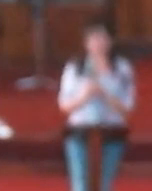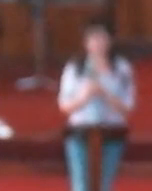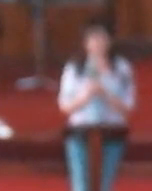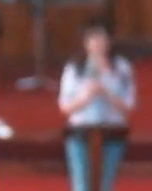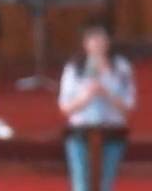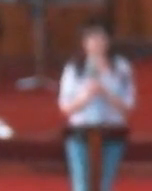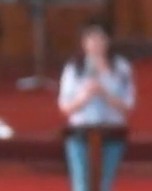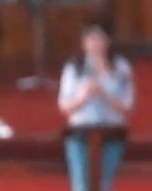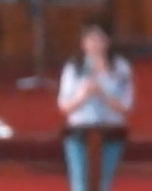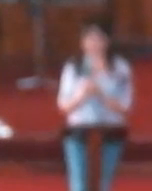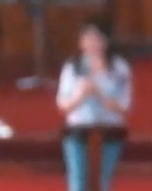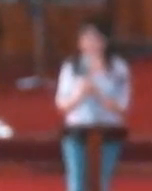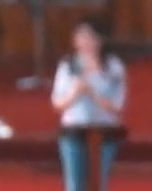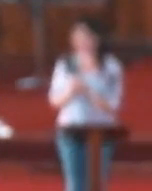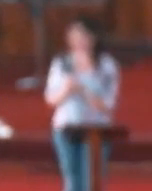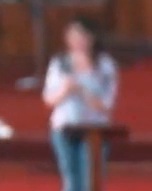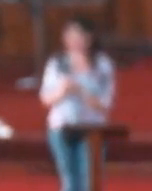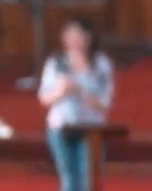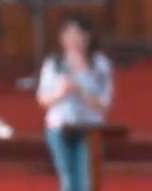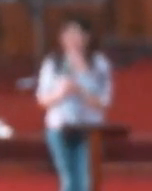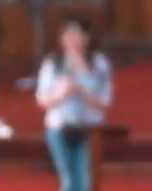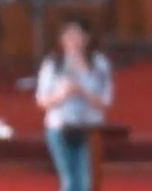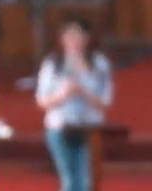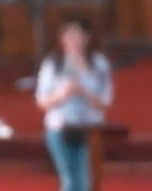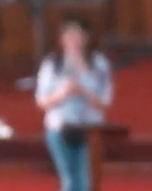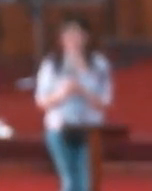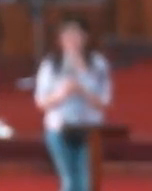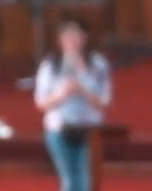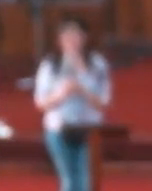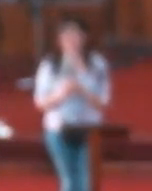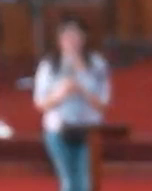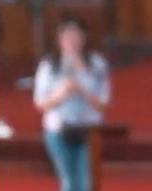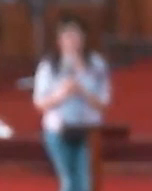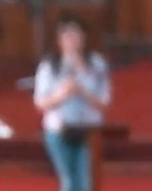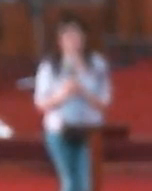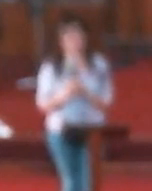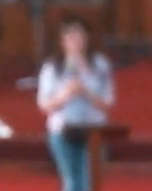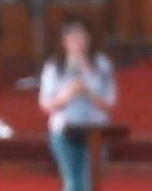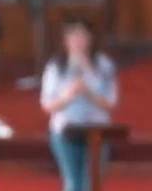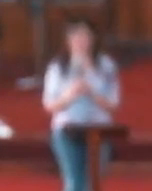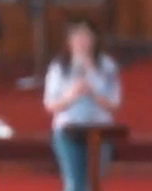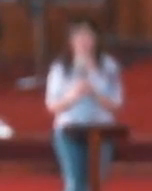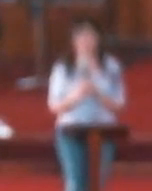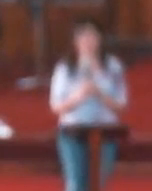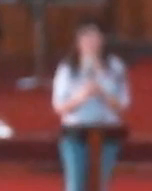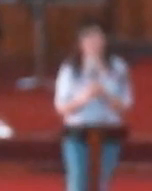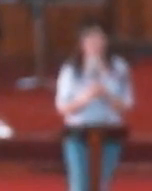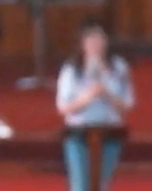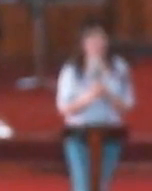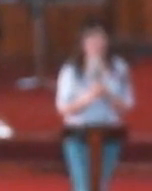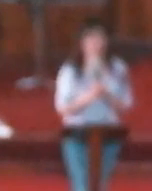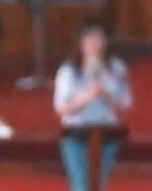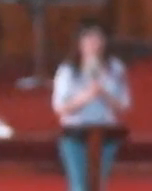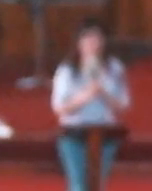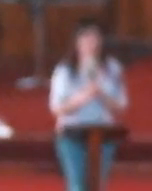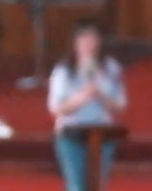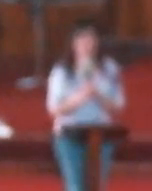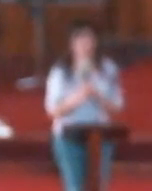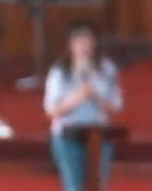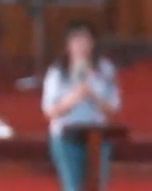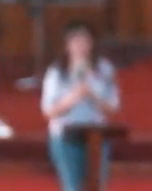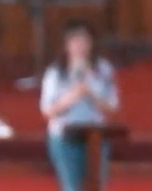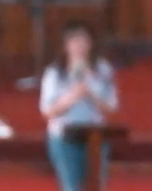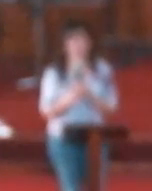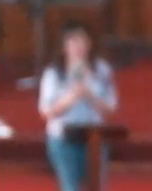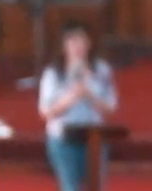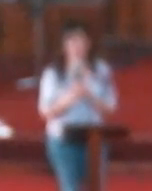saying, you know what? This isn't very biblical. Y yo me acuerdo, mi líder de grupo pequeño diciéndome, vamos a dejar de decir eso, aunque se